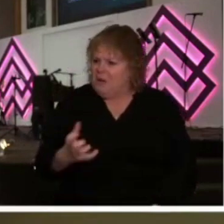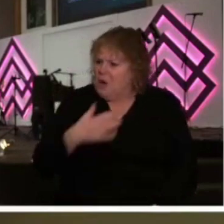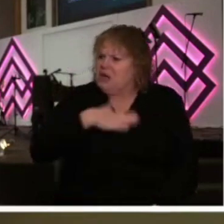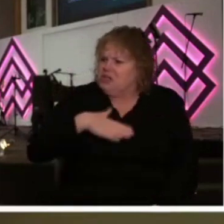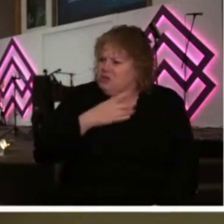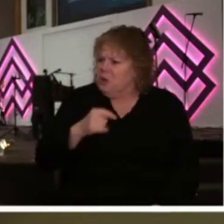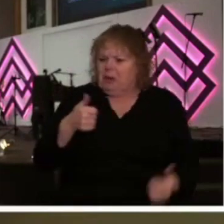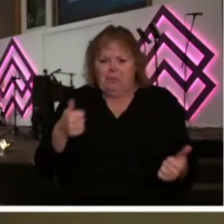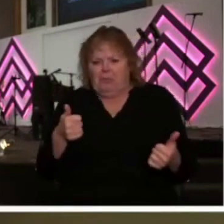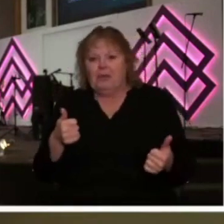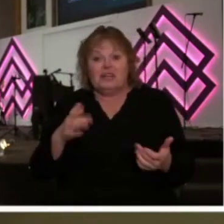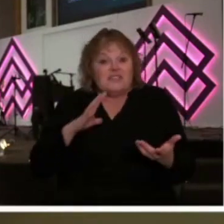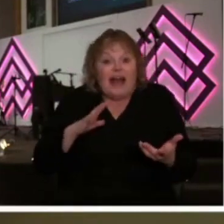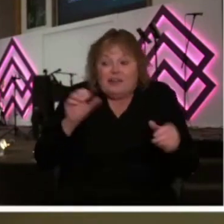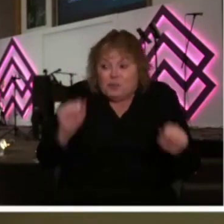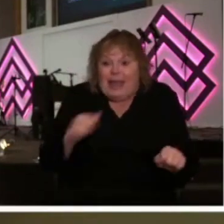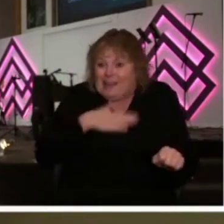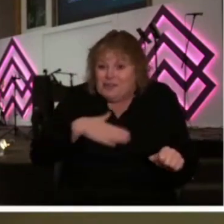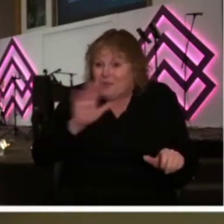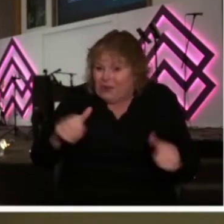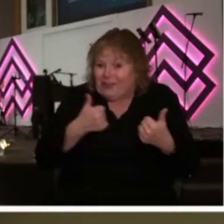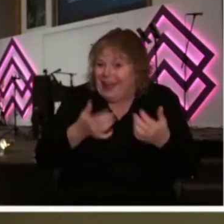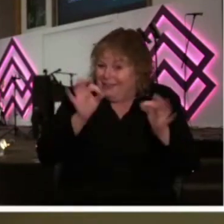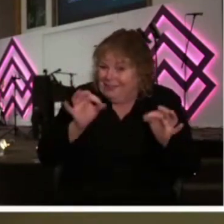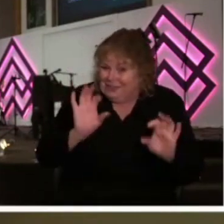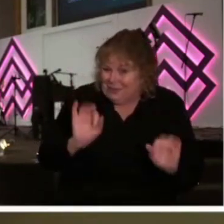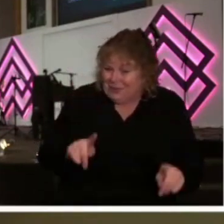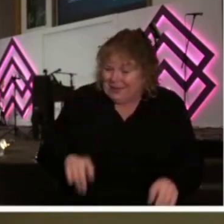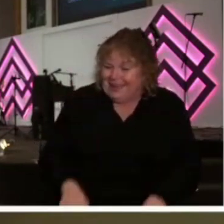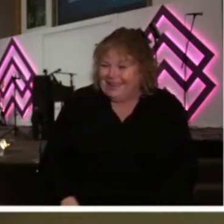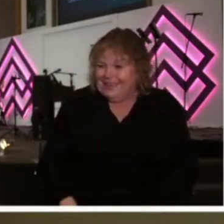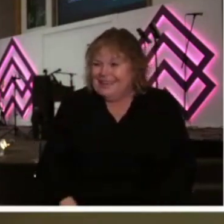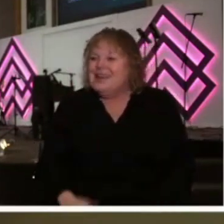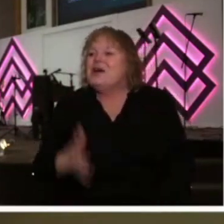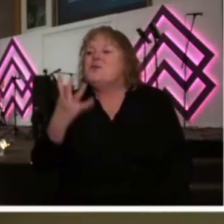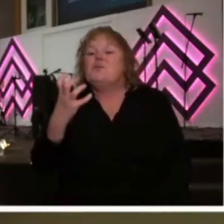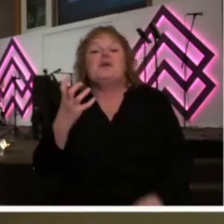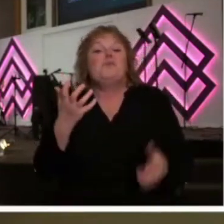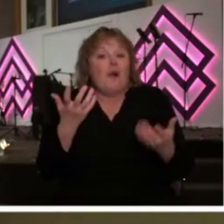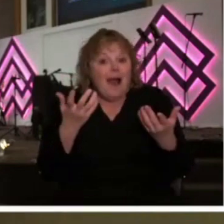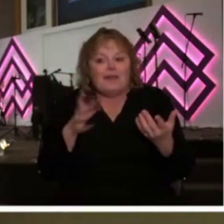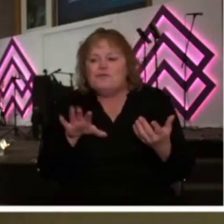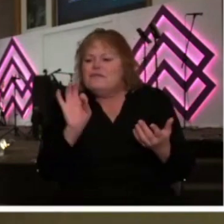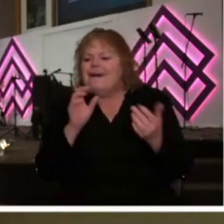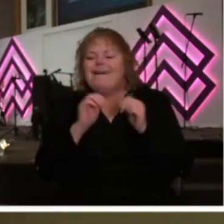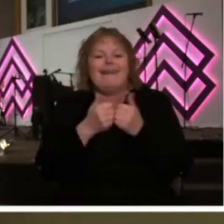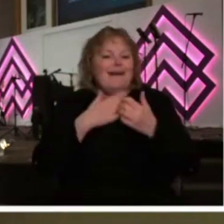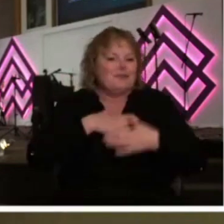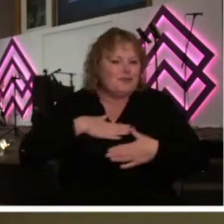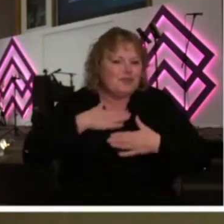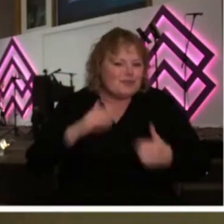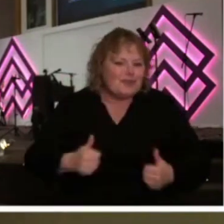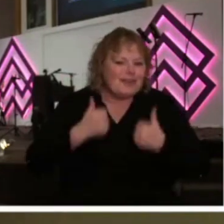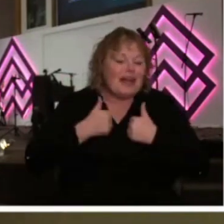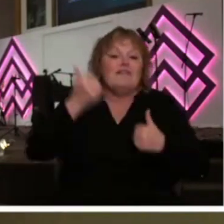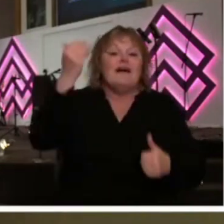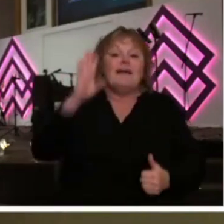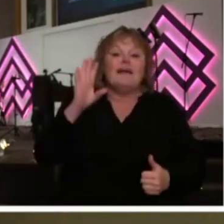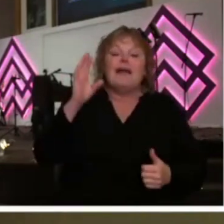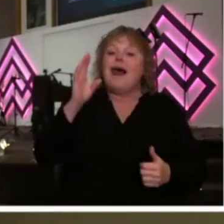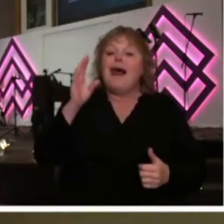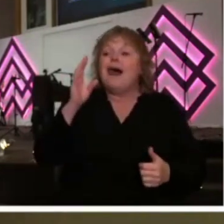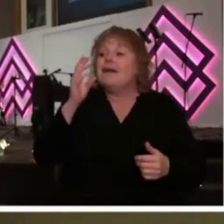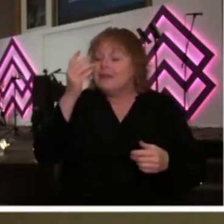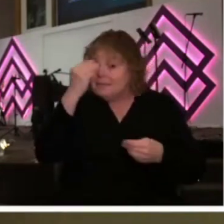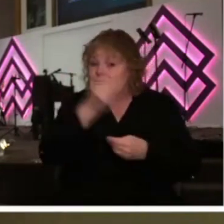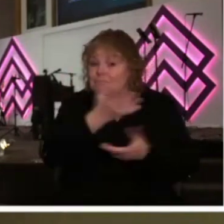enjoy it. It's okay. We're all looking for ways to enjoy life. And God says, I will show